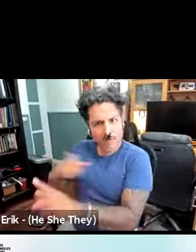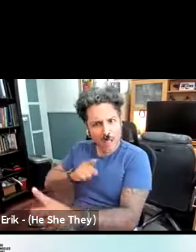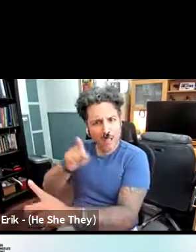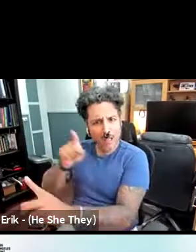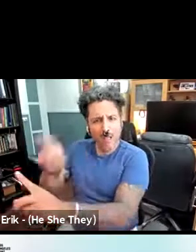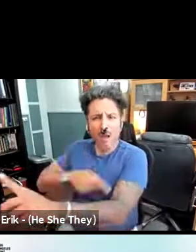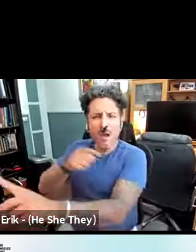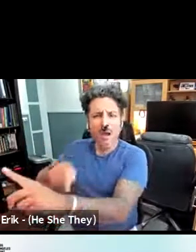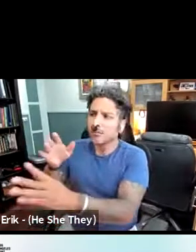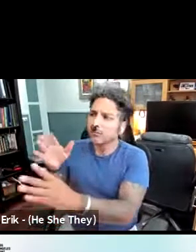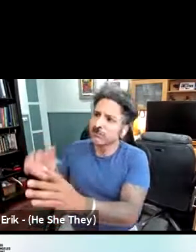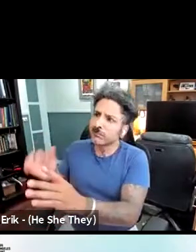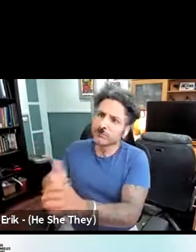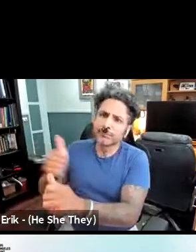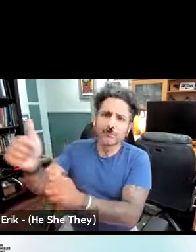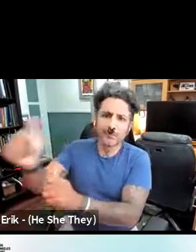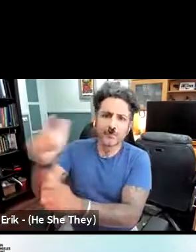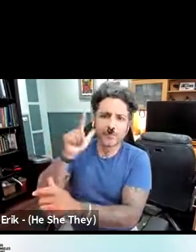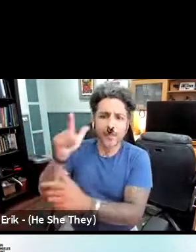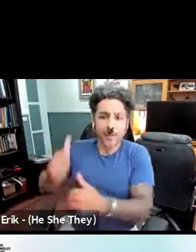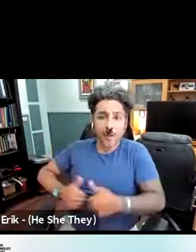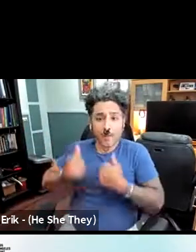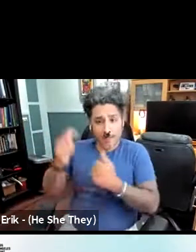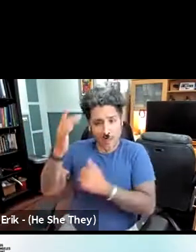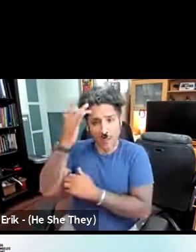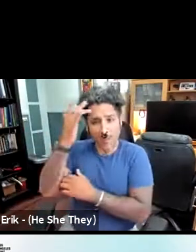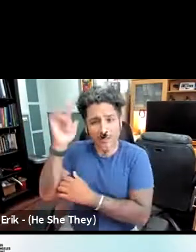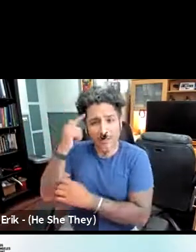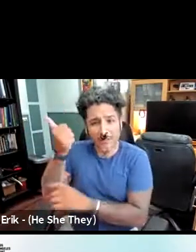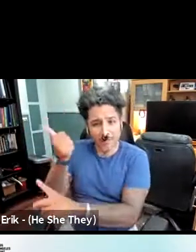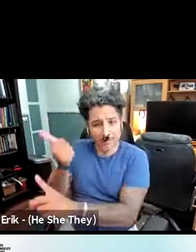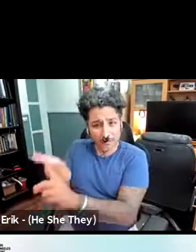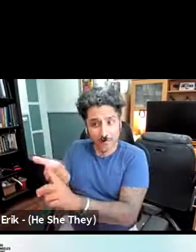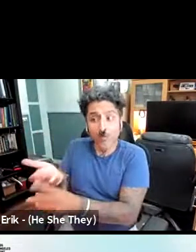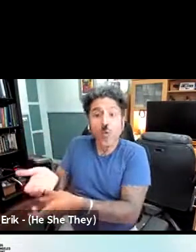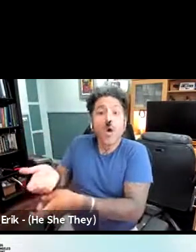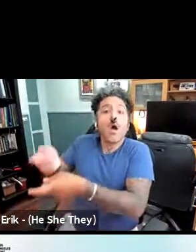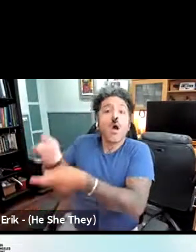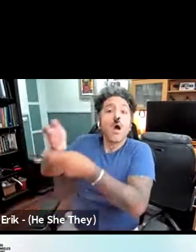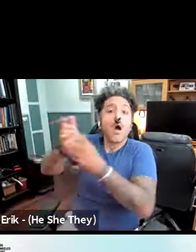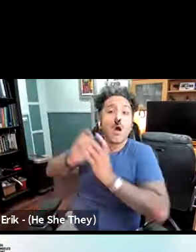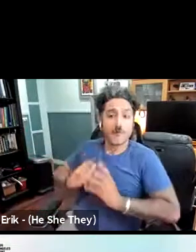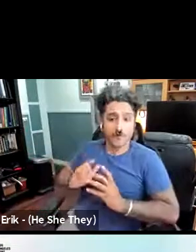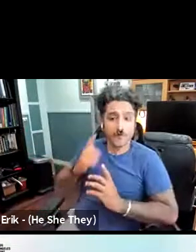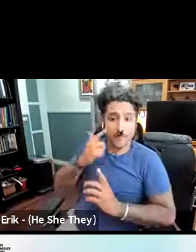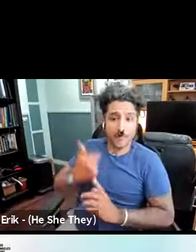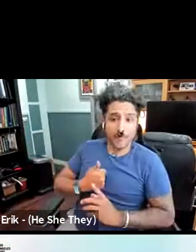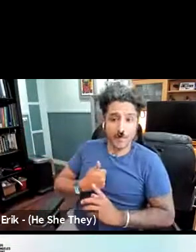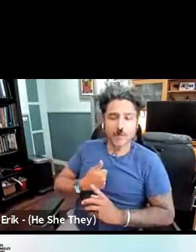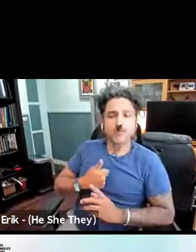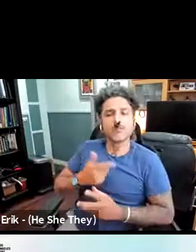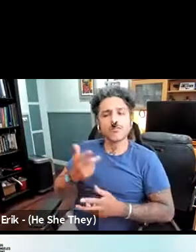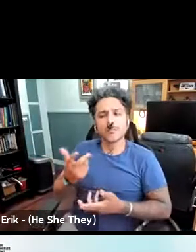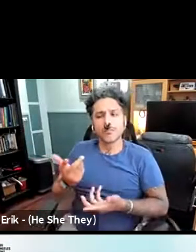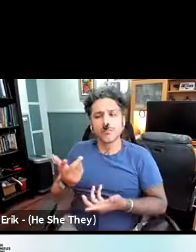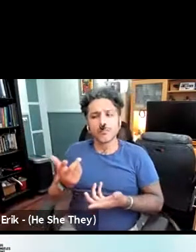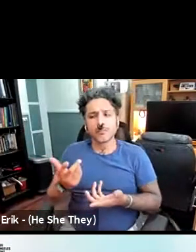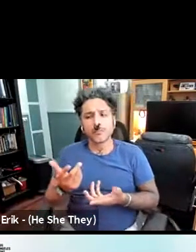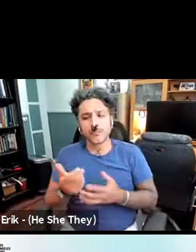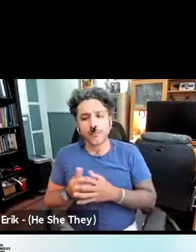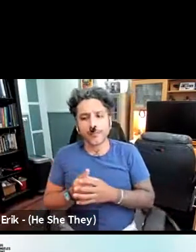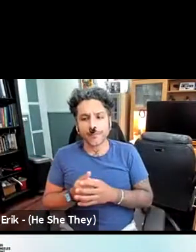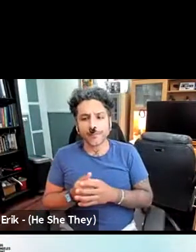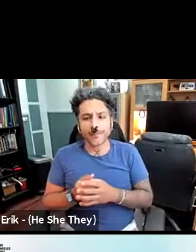right? So they had a lot of wisdom to offer me. So I also want to toy with that.